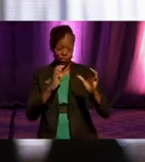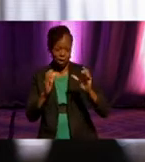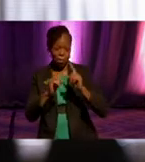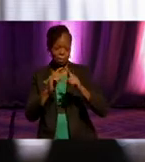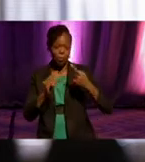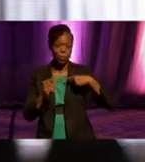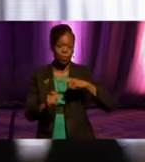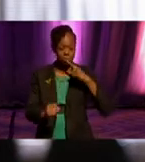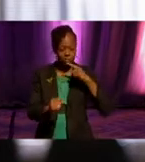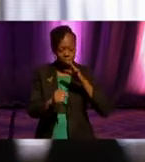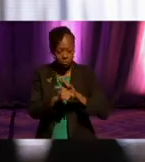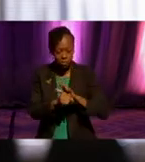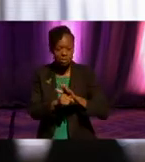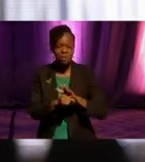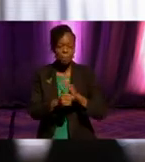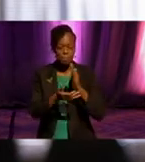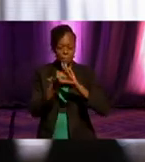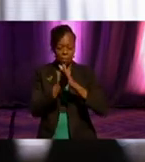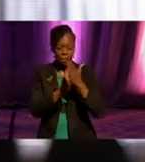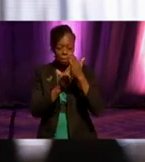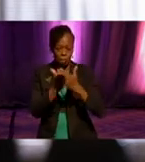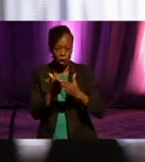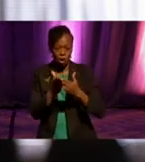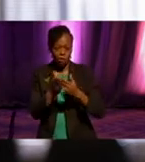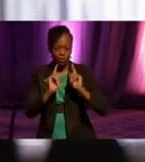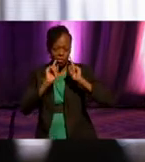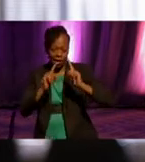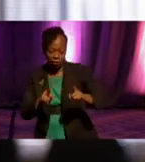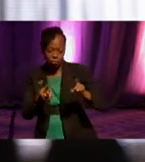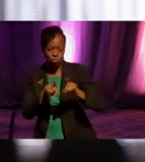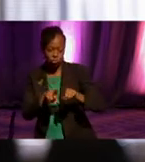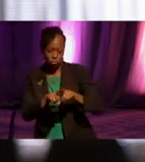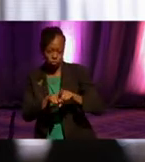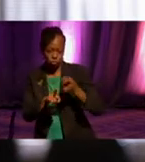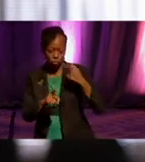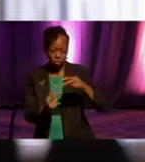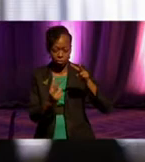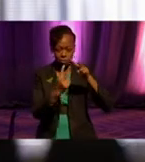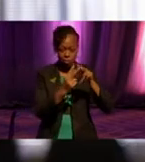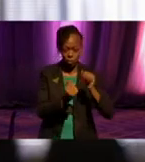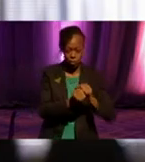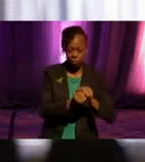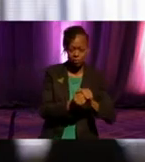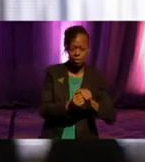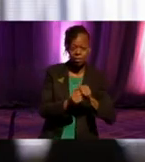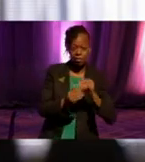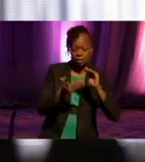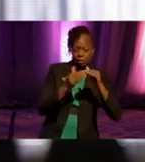are committed to being part of the solution. We are partnering with communities in Ward 7 and 8 to